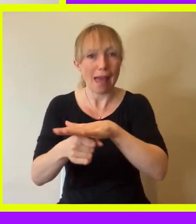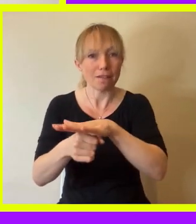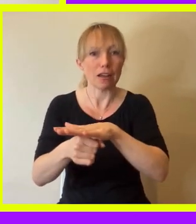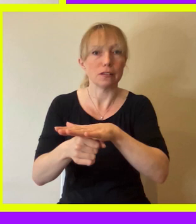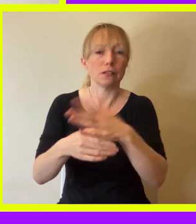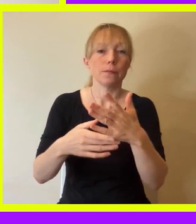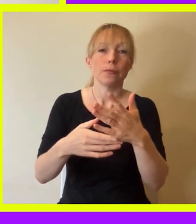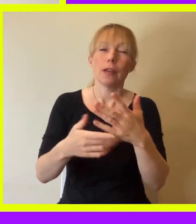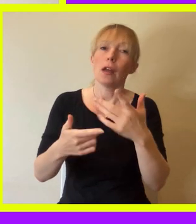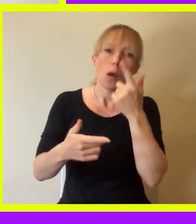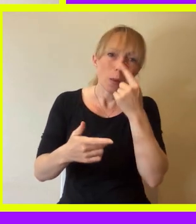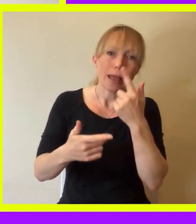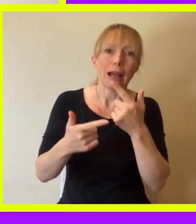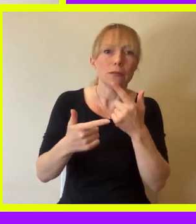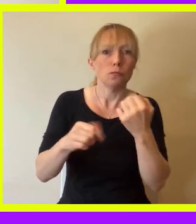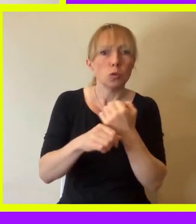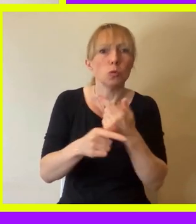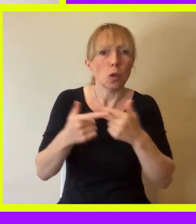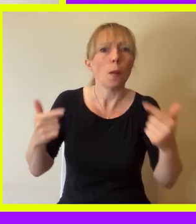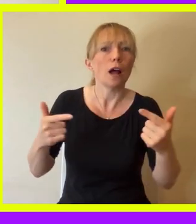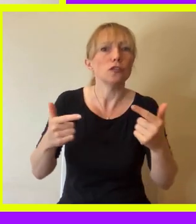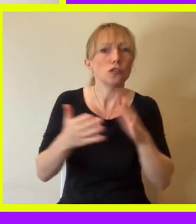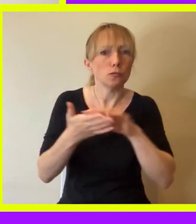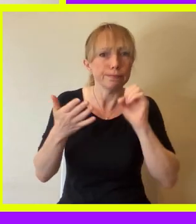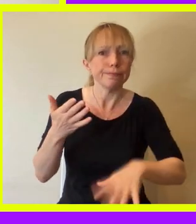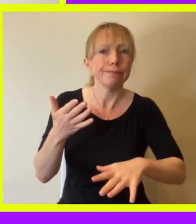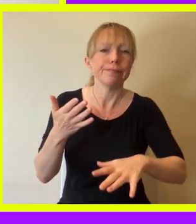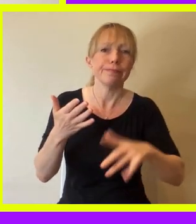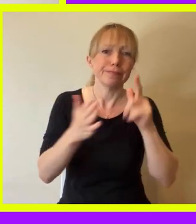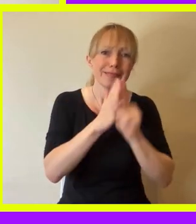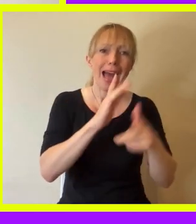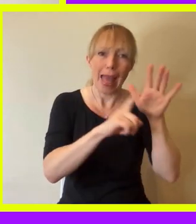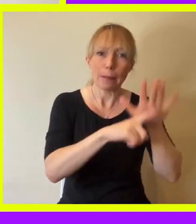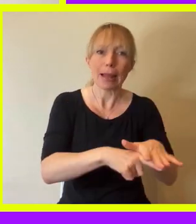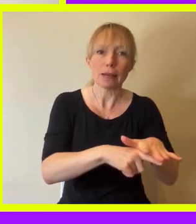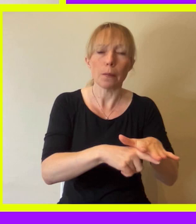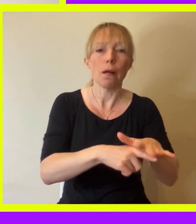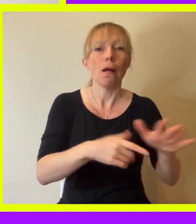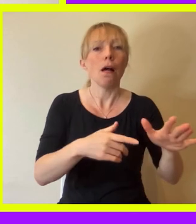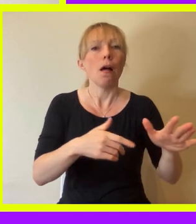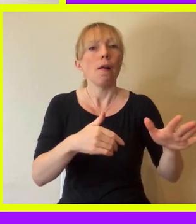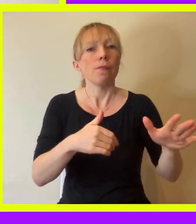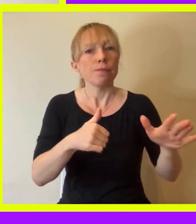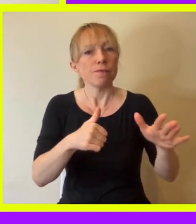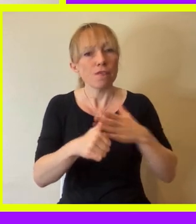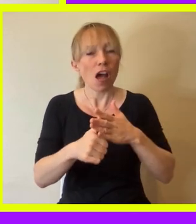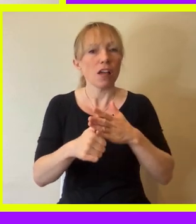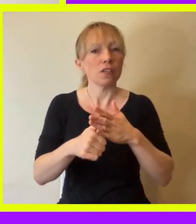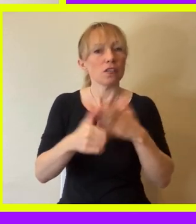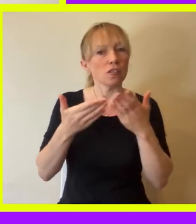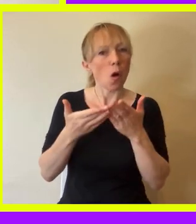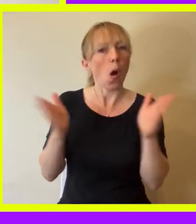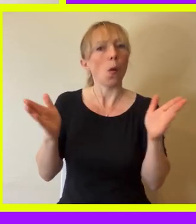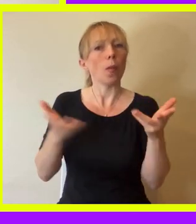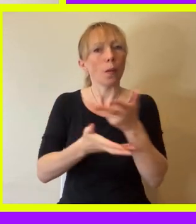much we can do to get rid of ableism. I think the big first step is breaking the taboo and just opening up the